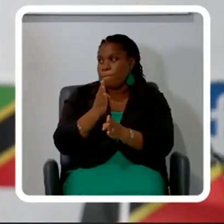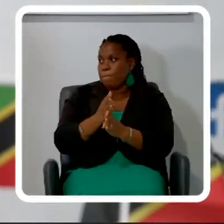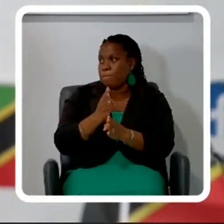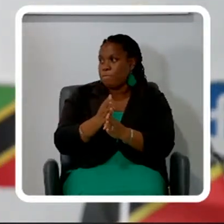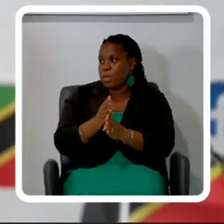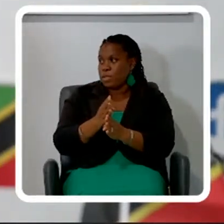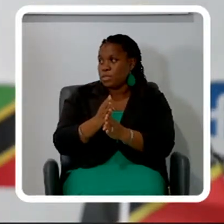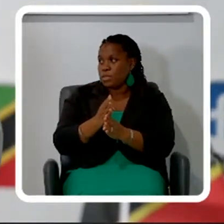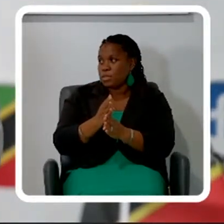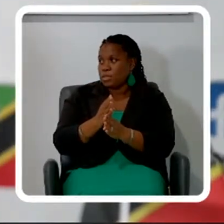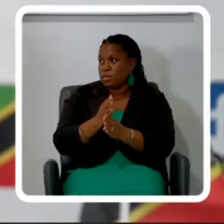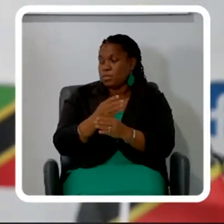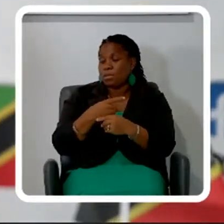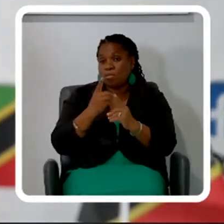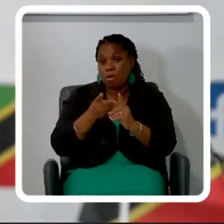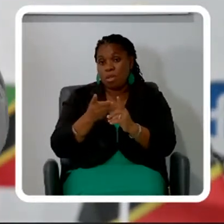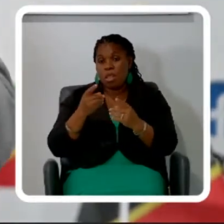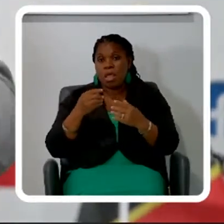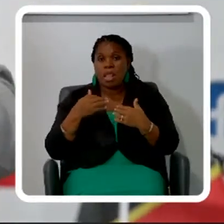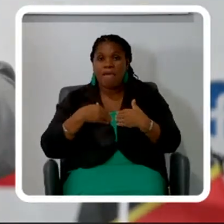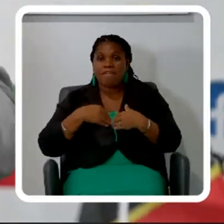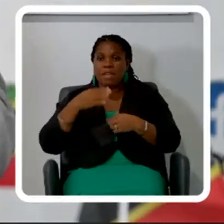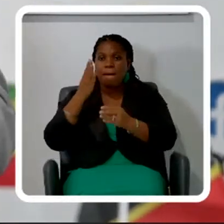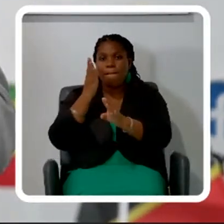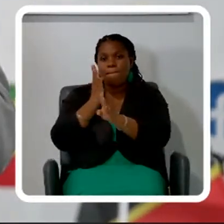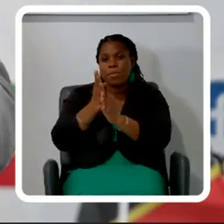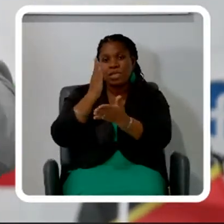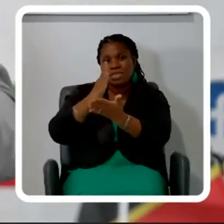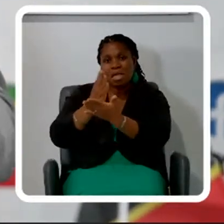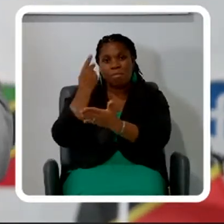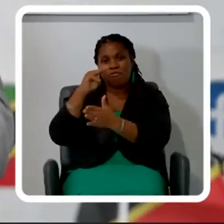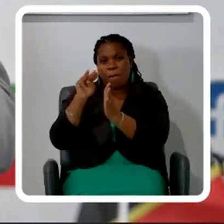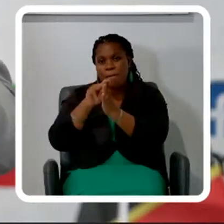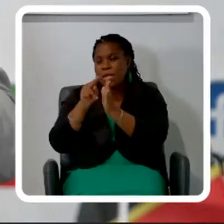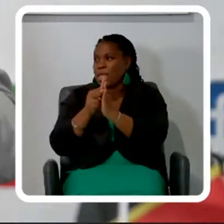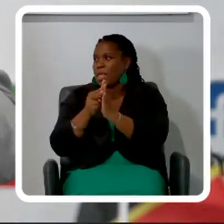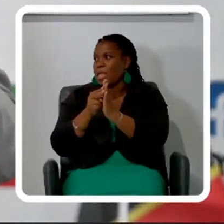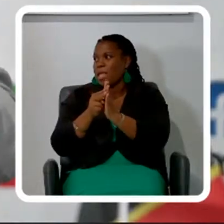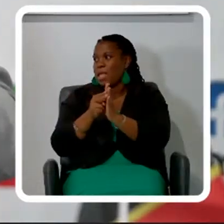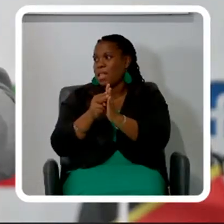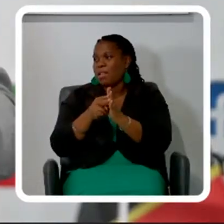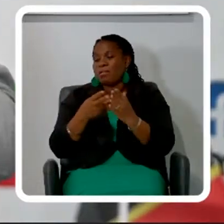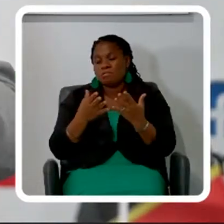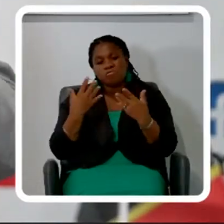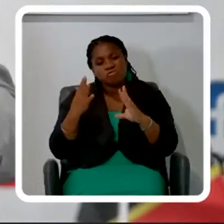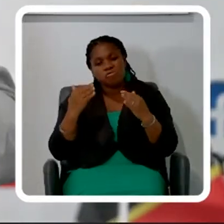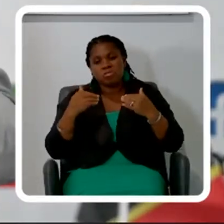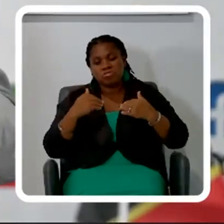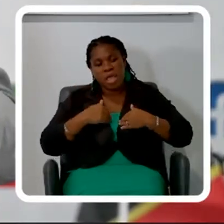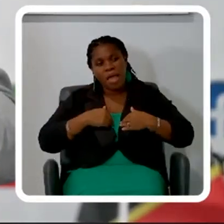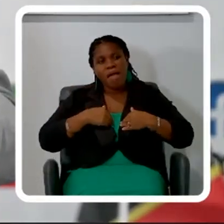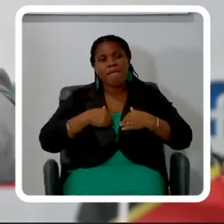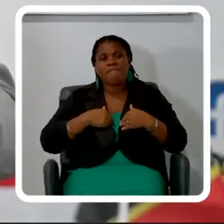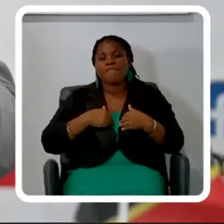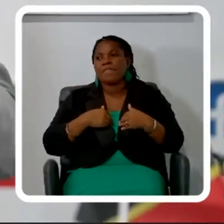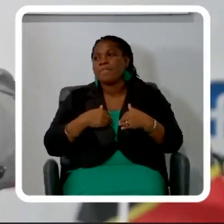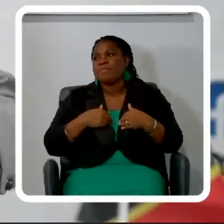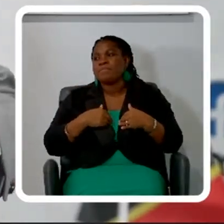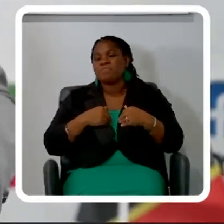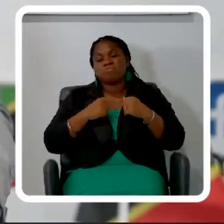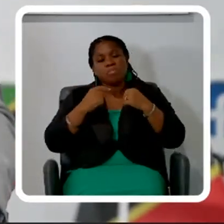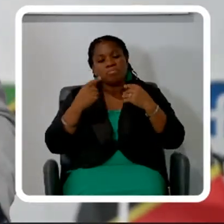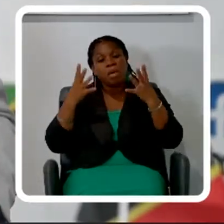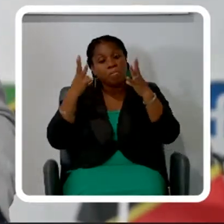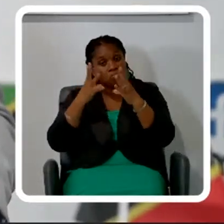the Ministry of Public Transportation, and they have a board that is addressing the matter. Everybody is at the table, and I think